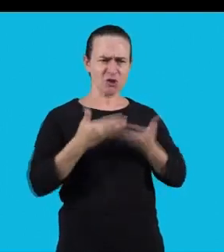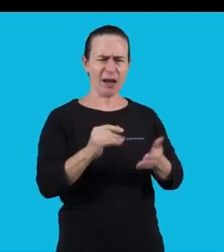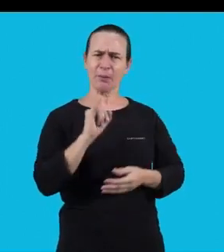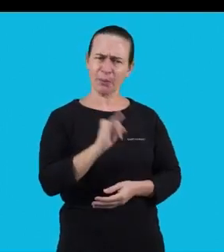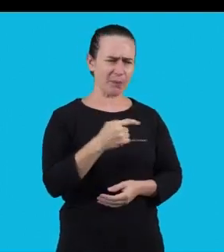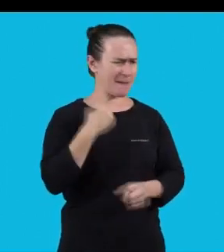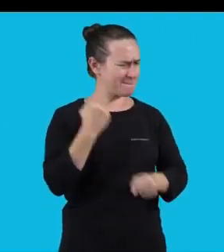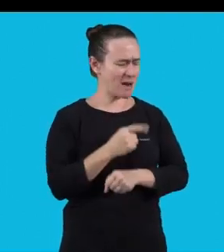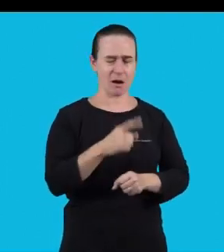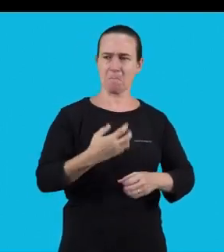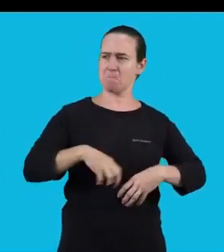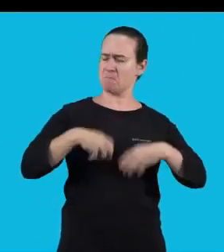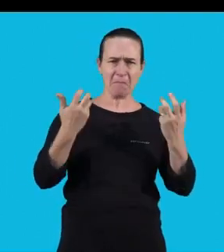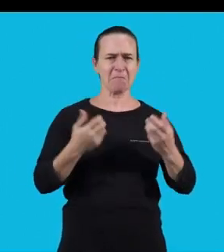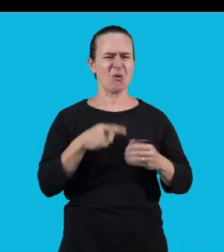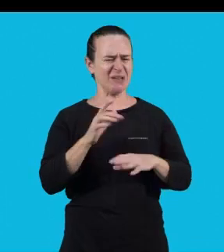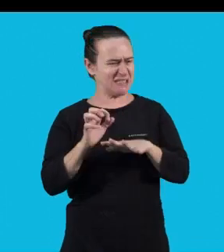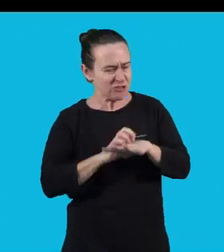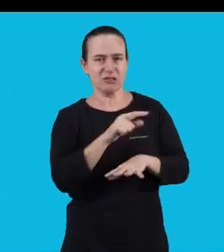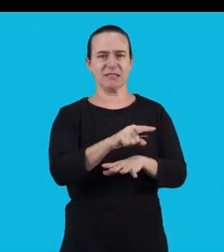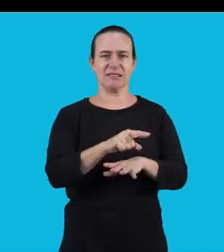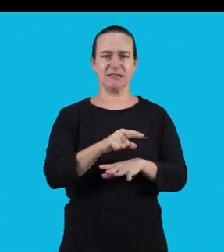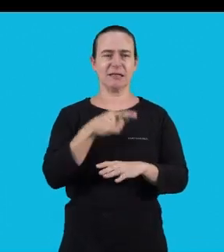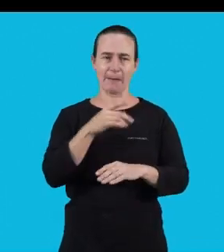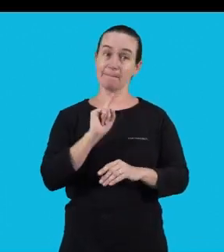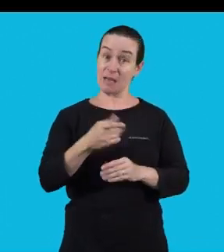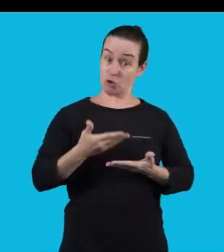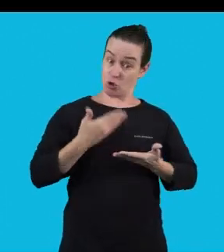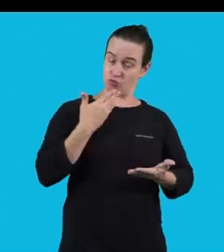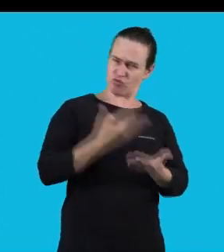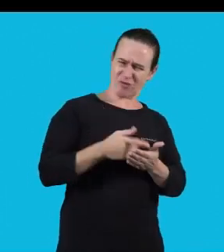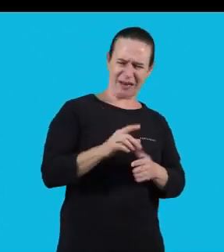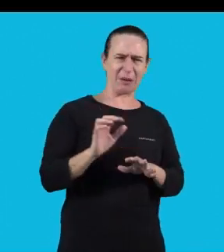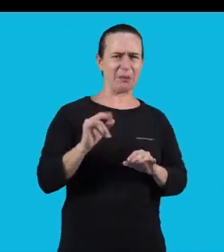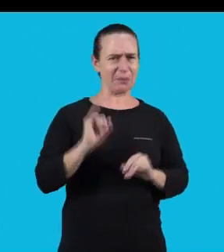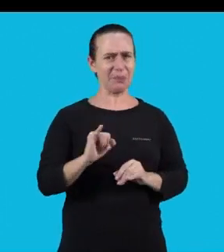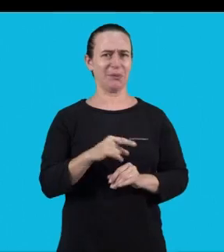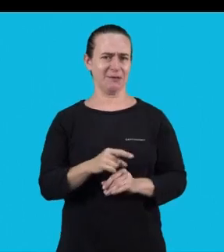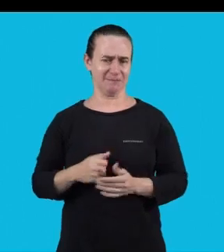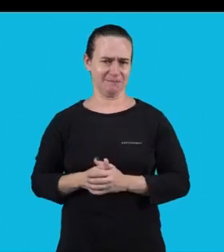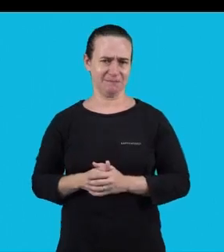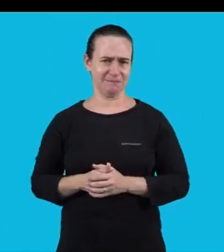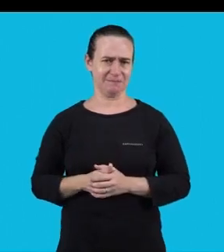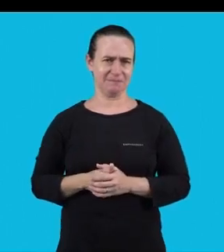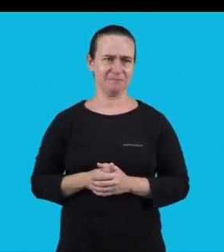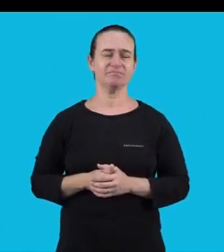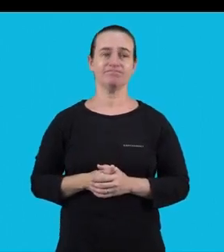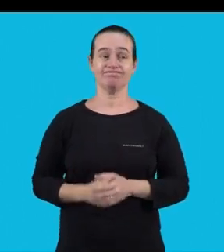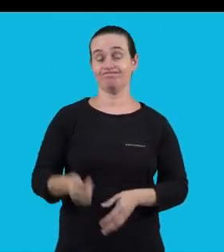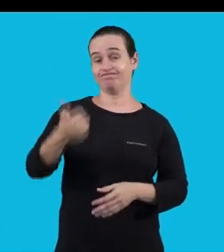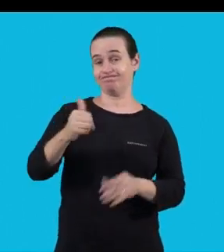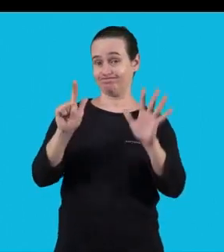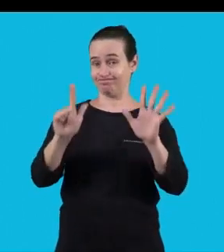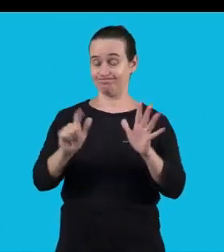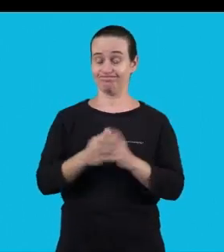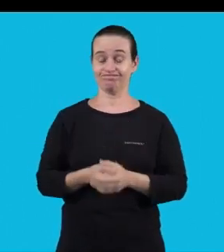upset someone or to annoy someone, anything like that would get you a mark. Then